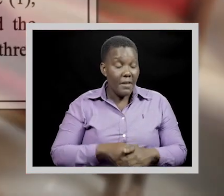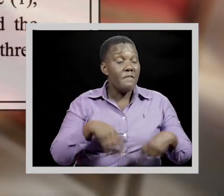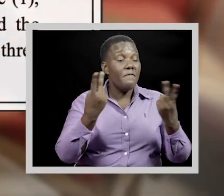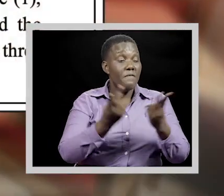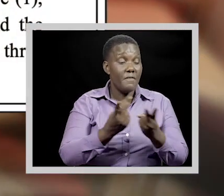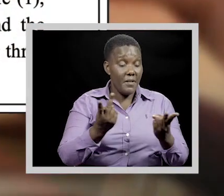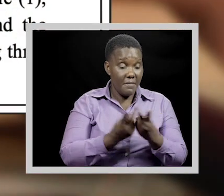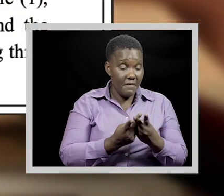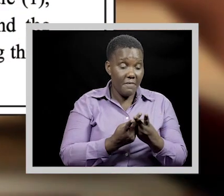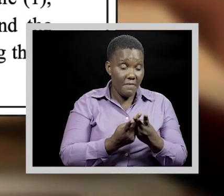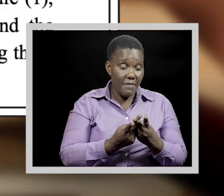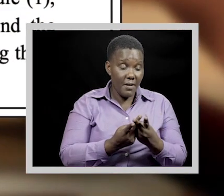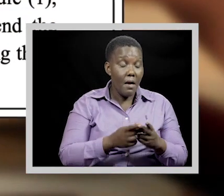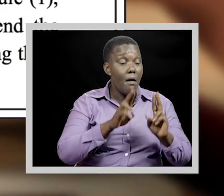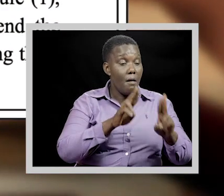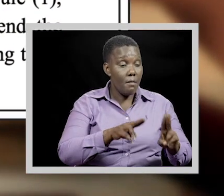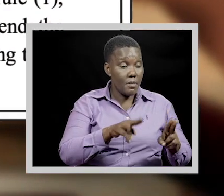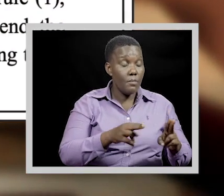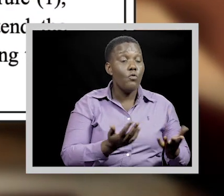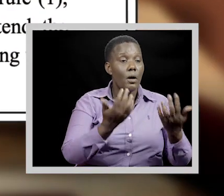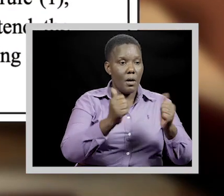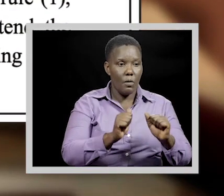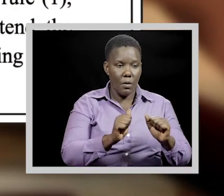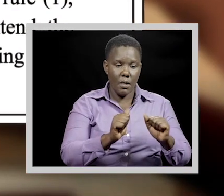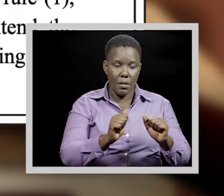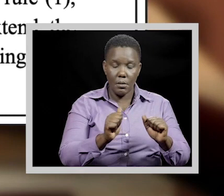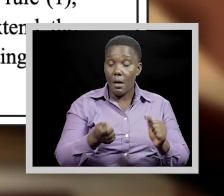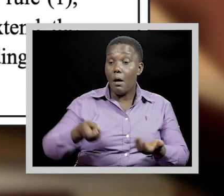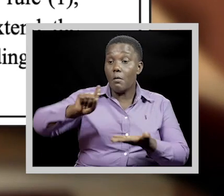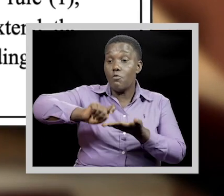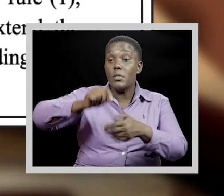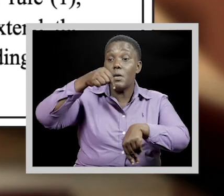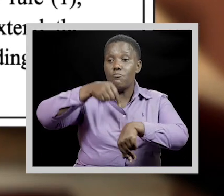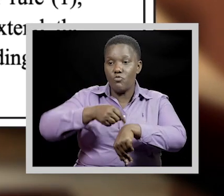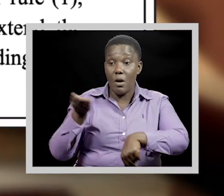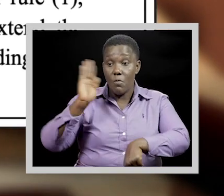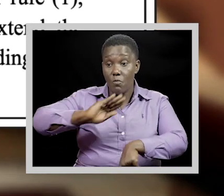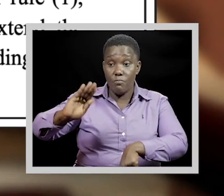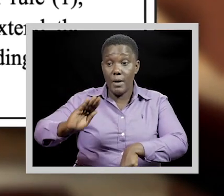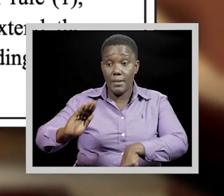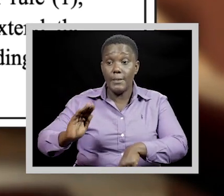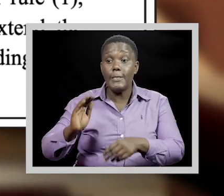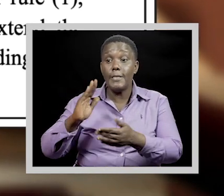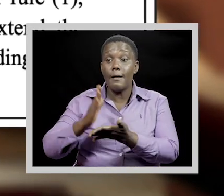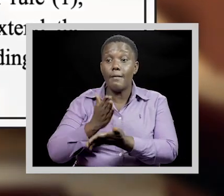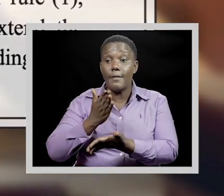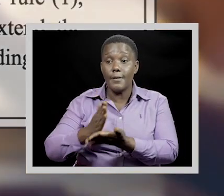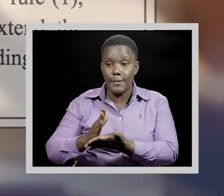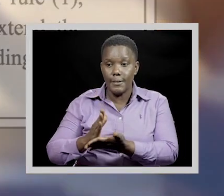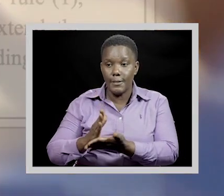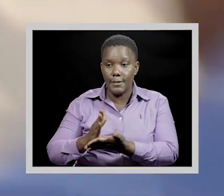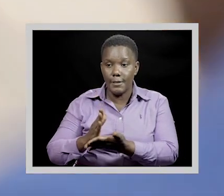recorded, a magistrate can extend the time for completion of the case for the period not exceeding